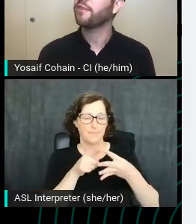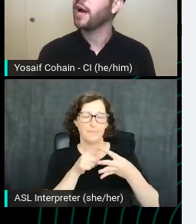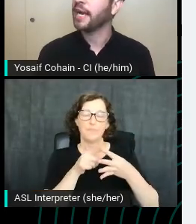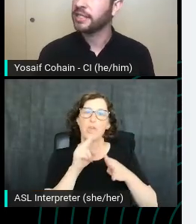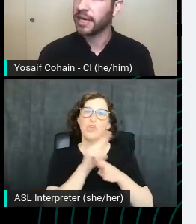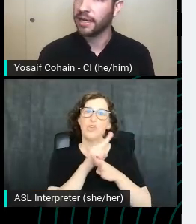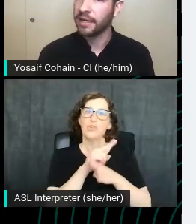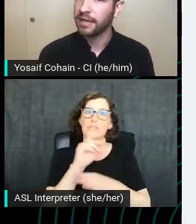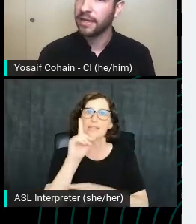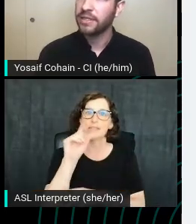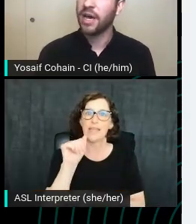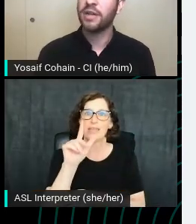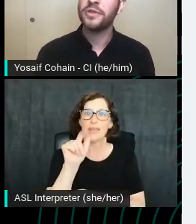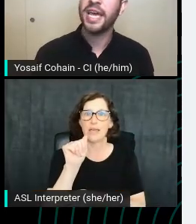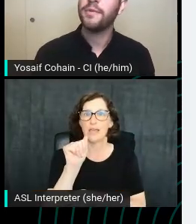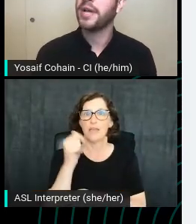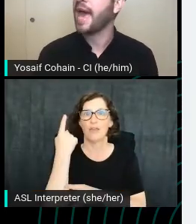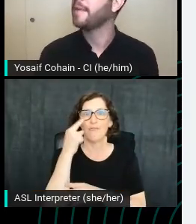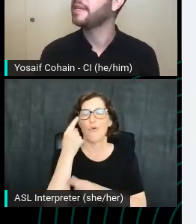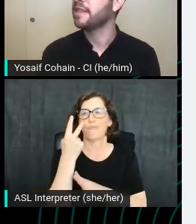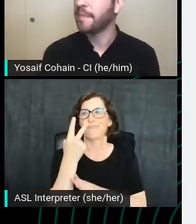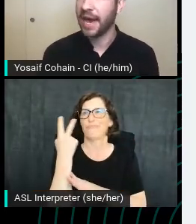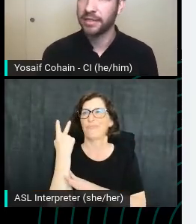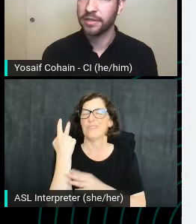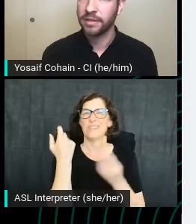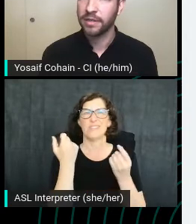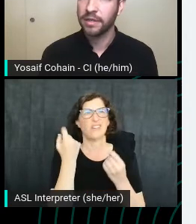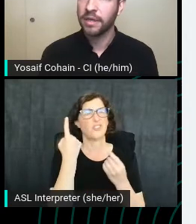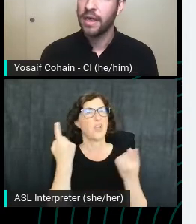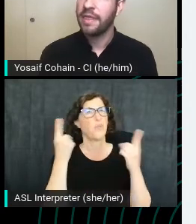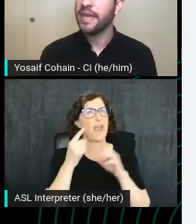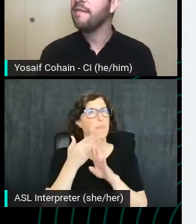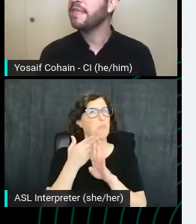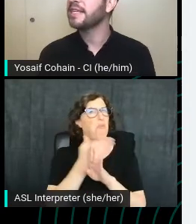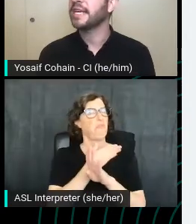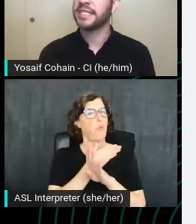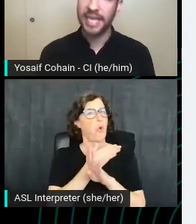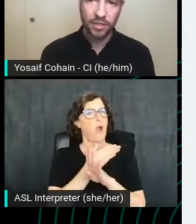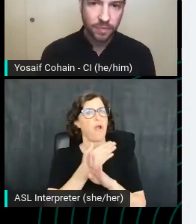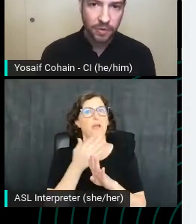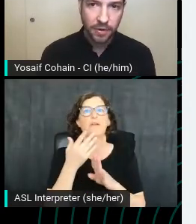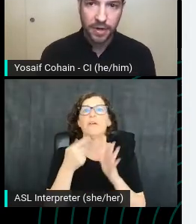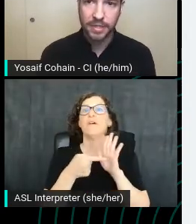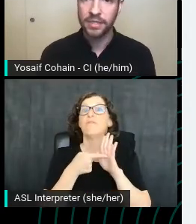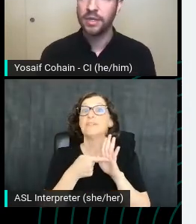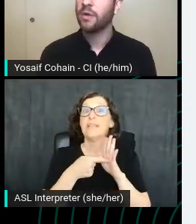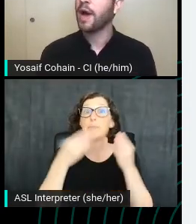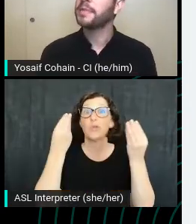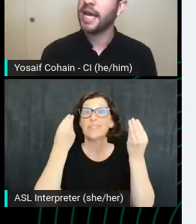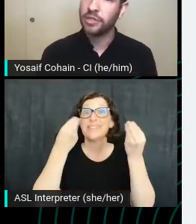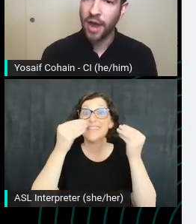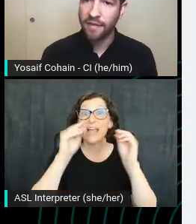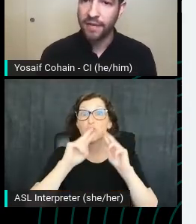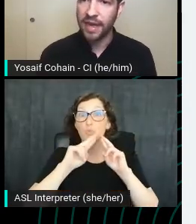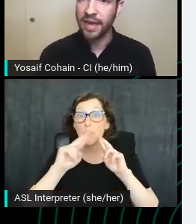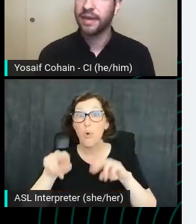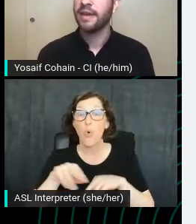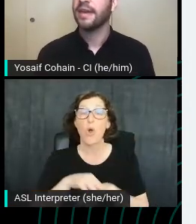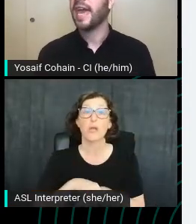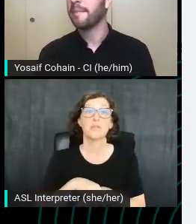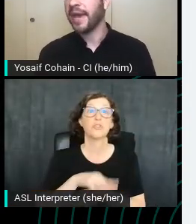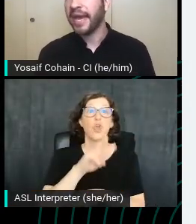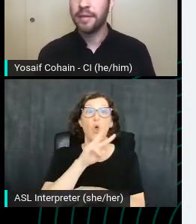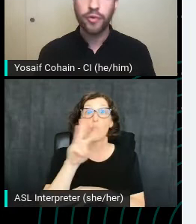data for hindsight to understand what happened in the past. Think of things like sales reports, website